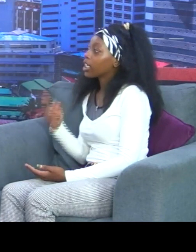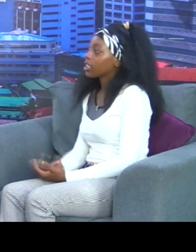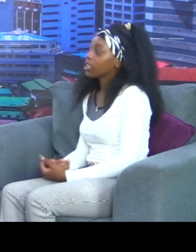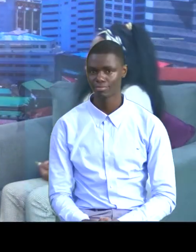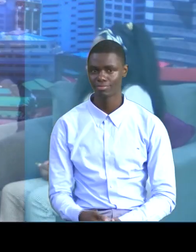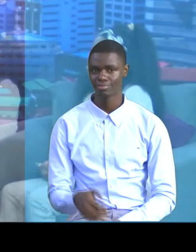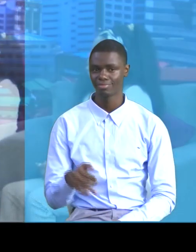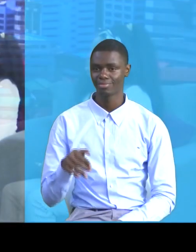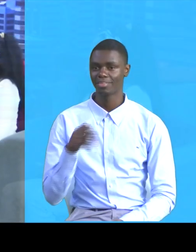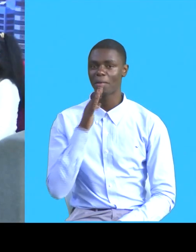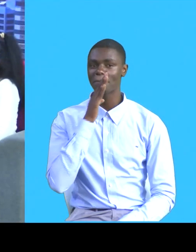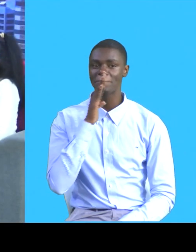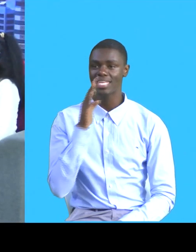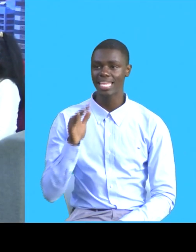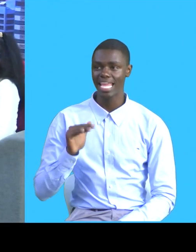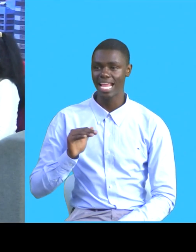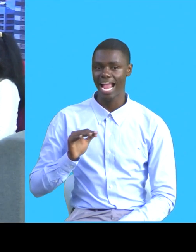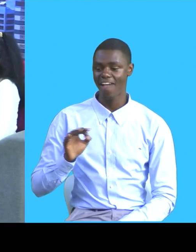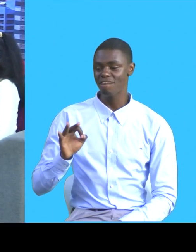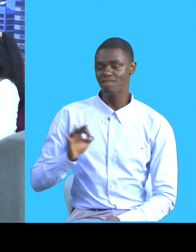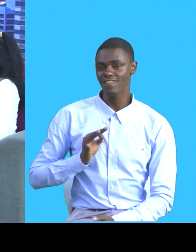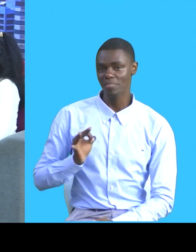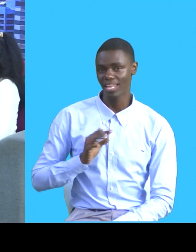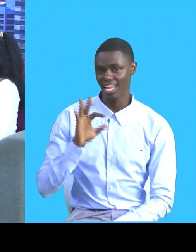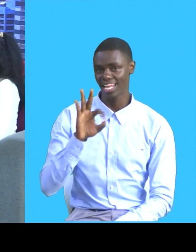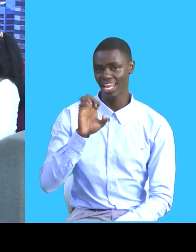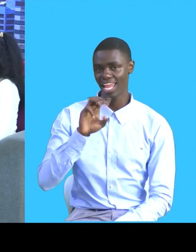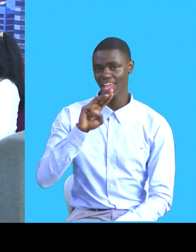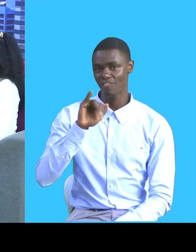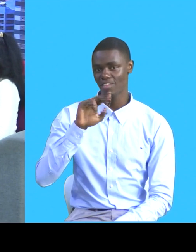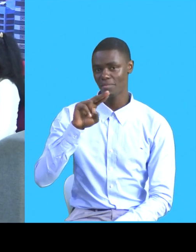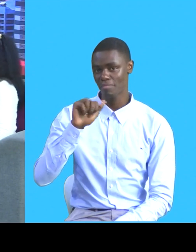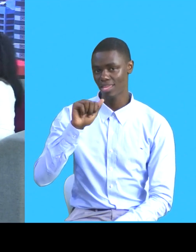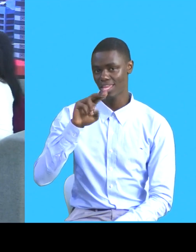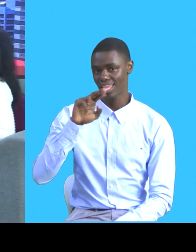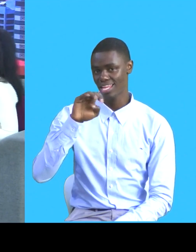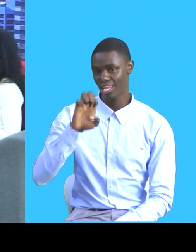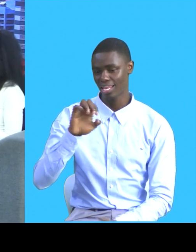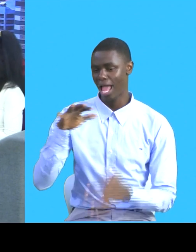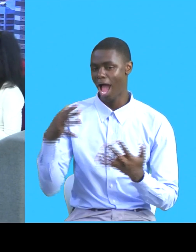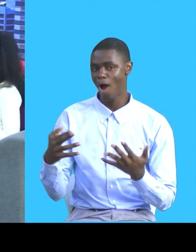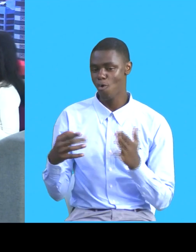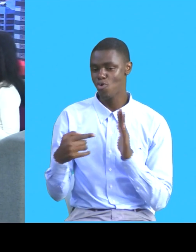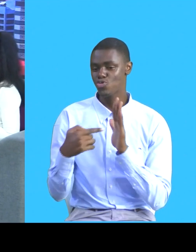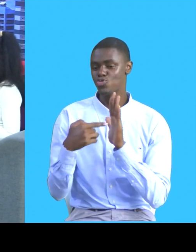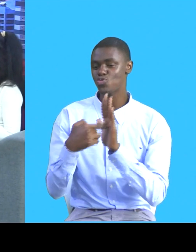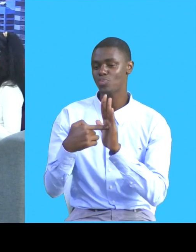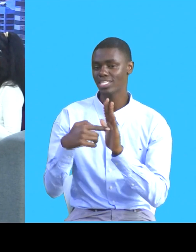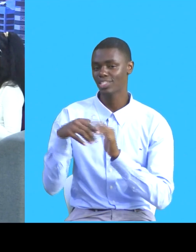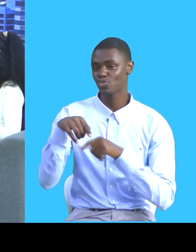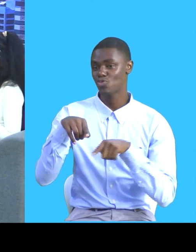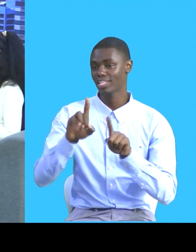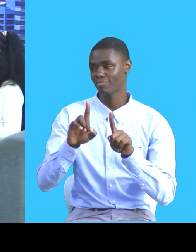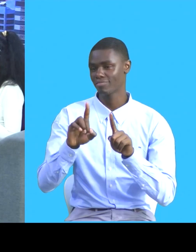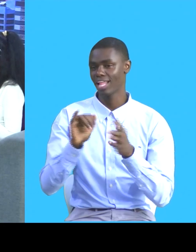feminine. You're feminine. You how you present yourself,